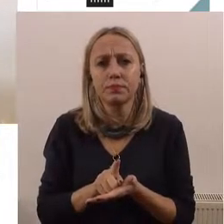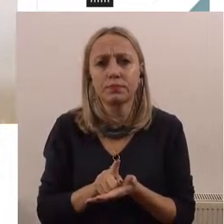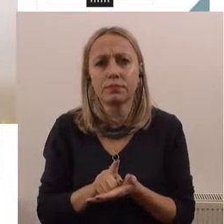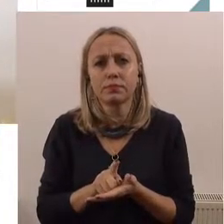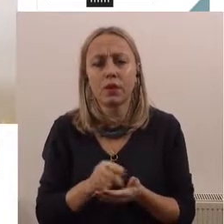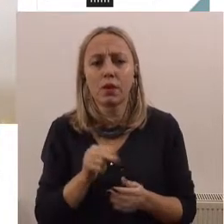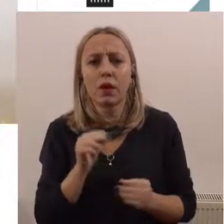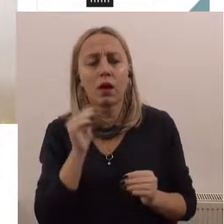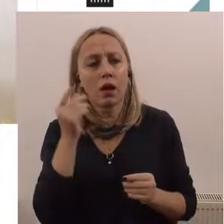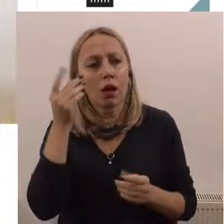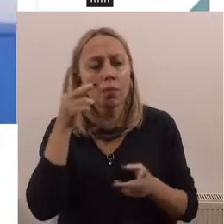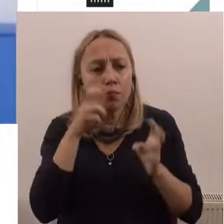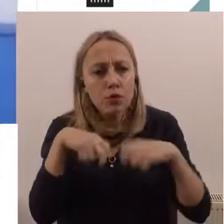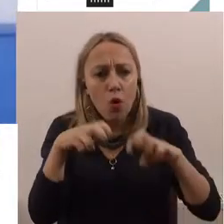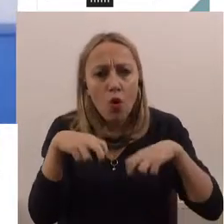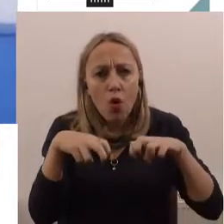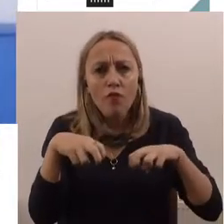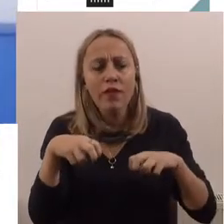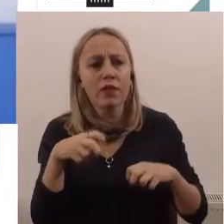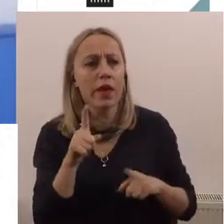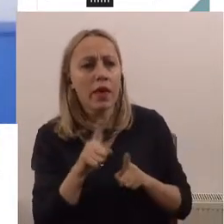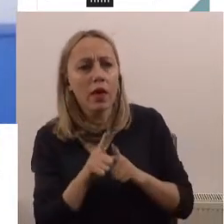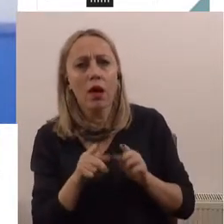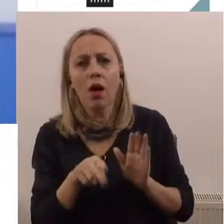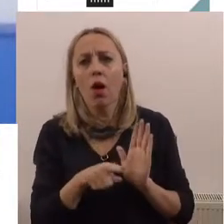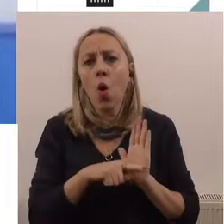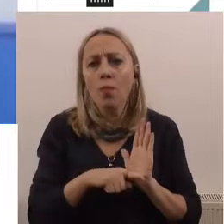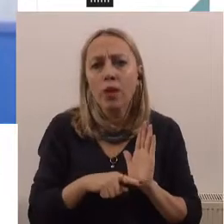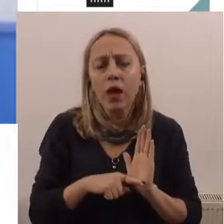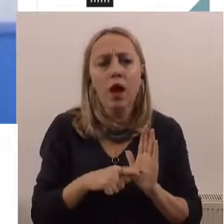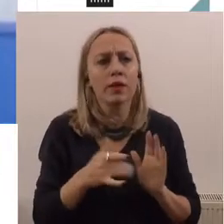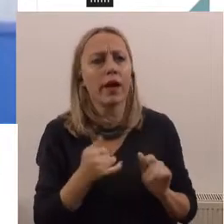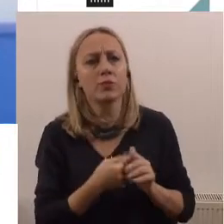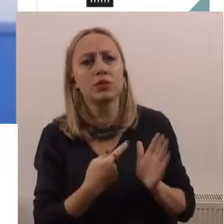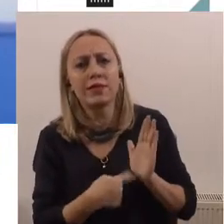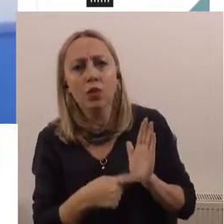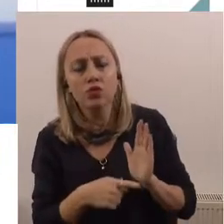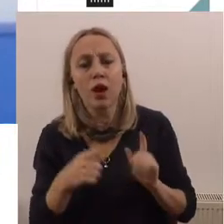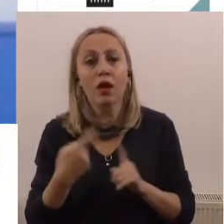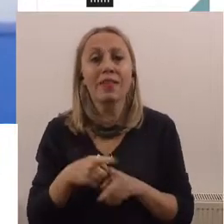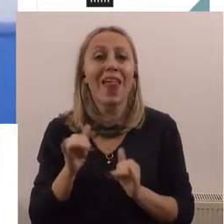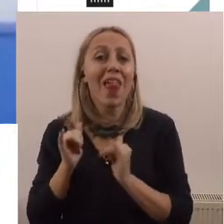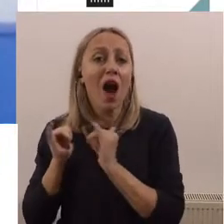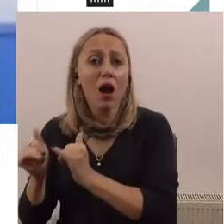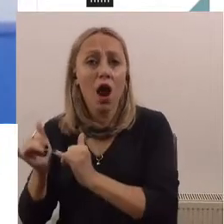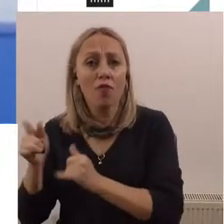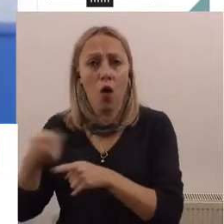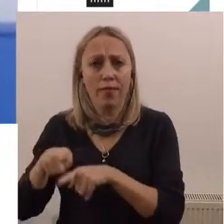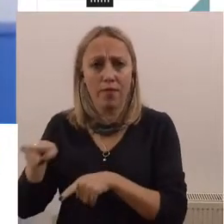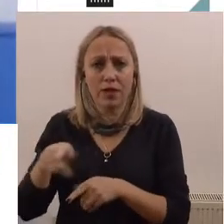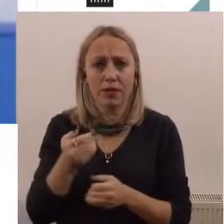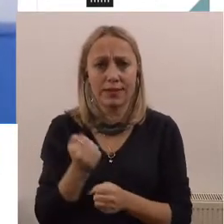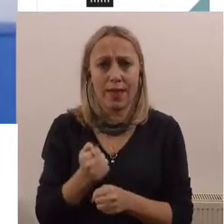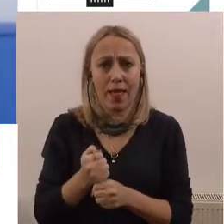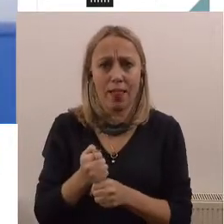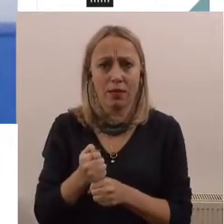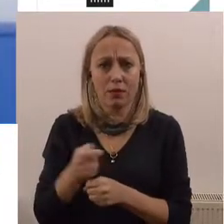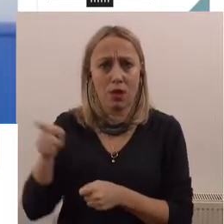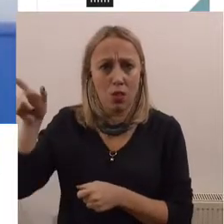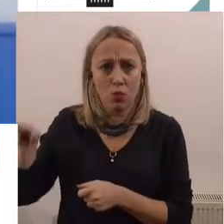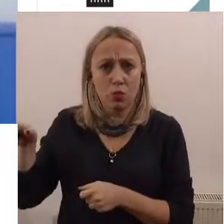advised by and tested by the people for who it is. That's very important. So, and then